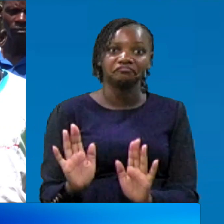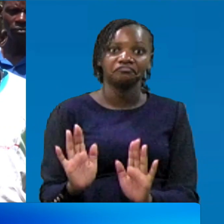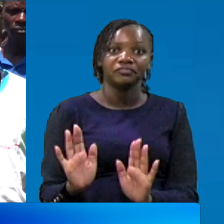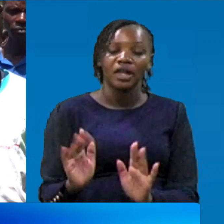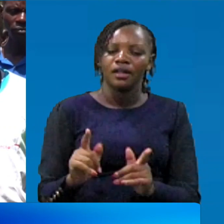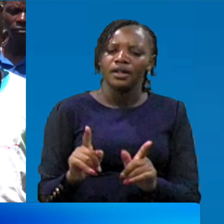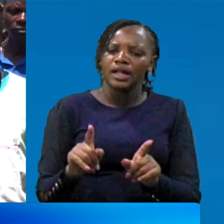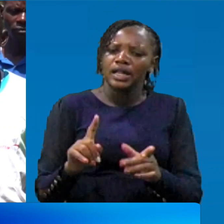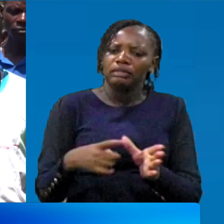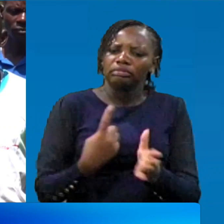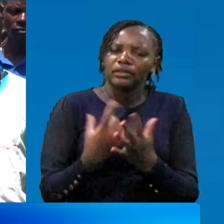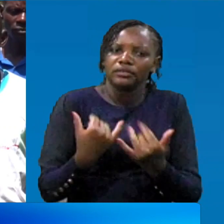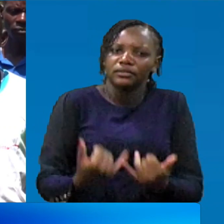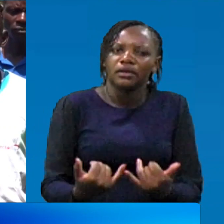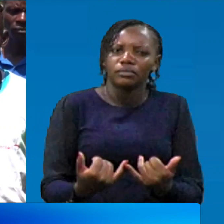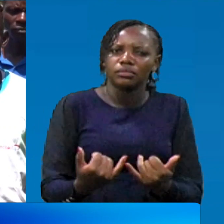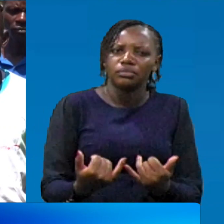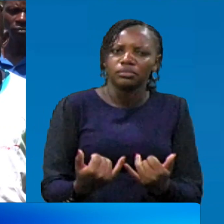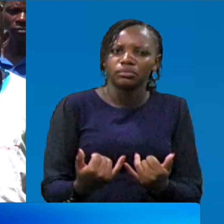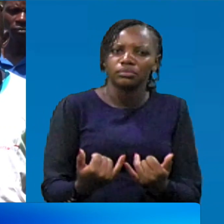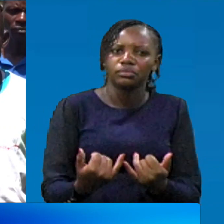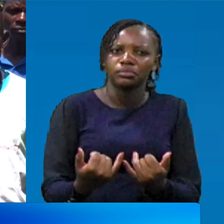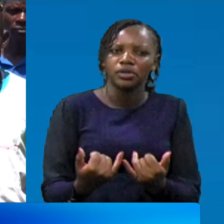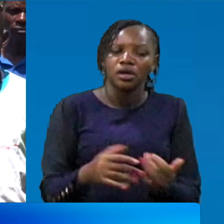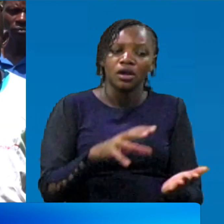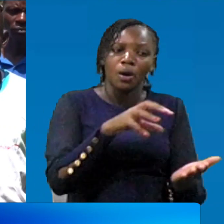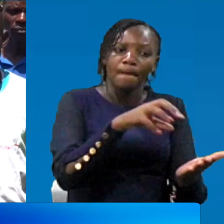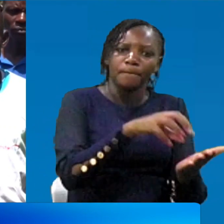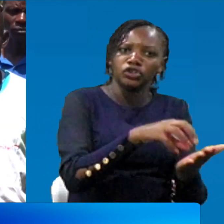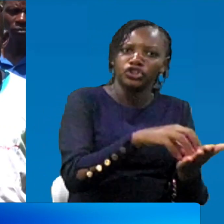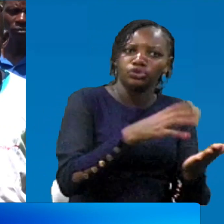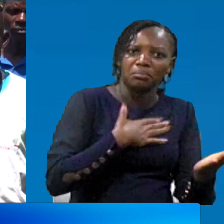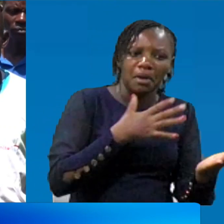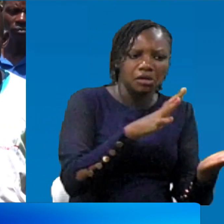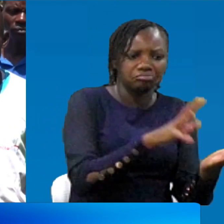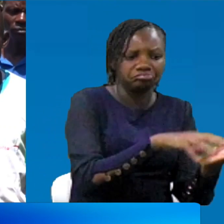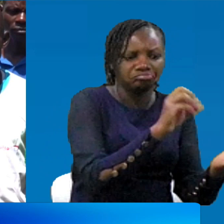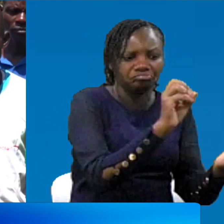Saa hii wametoa nafasi ya replacement.